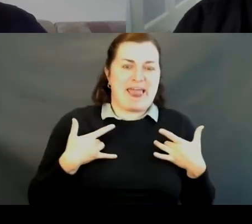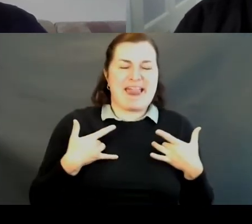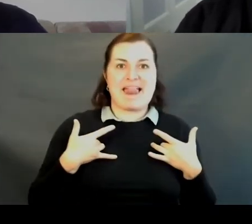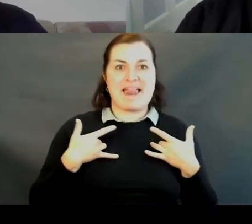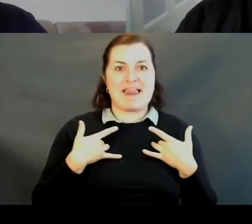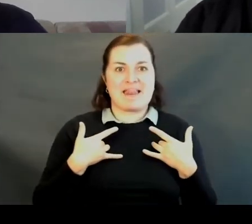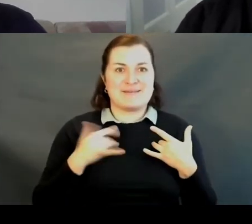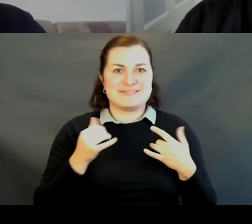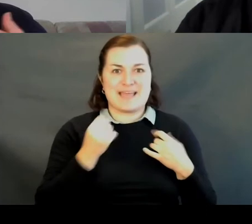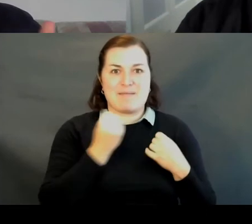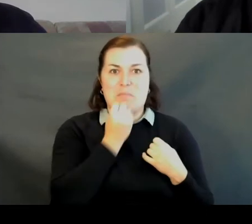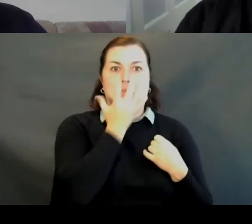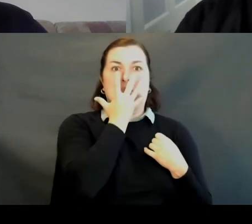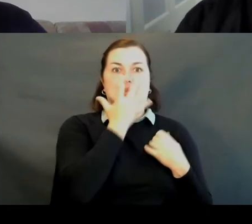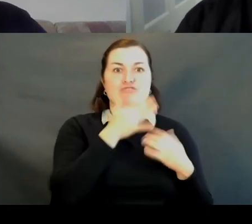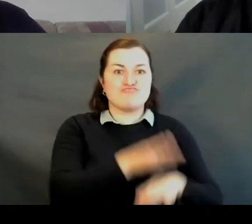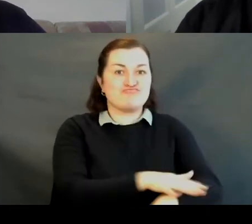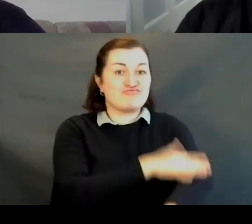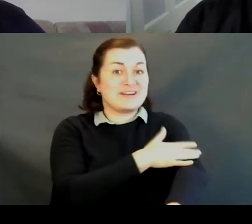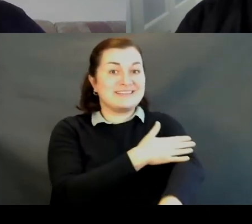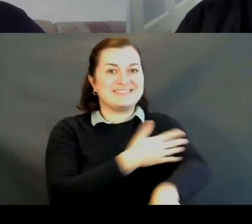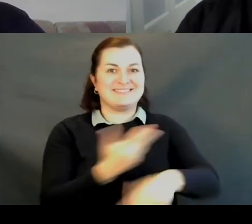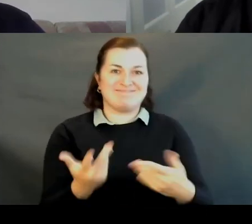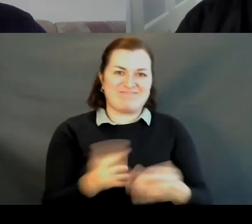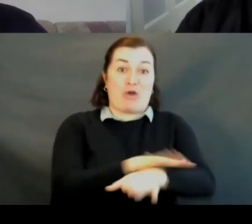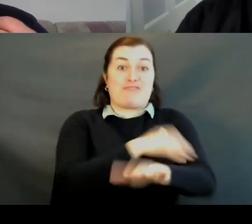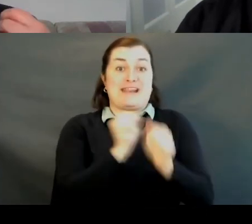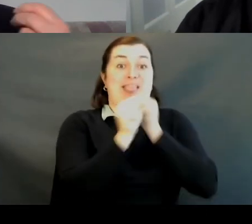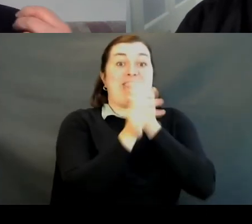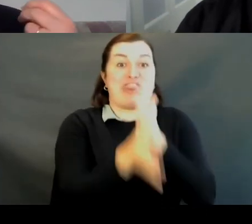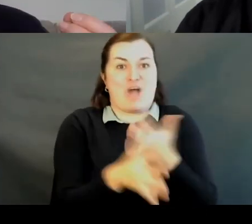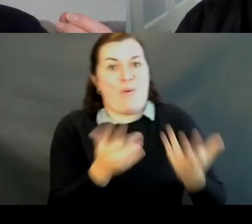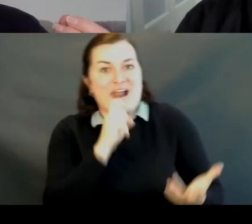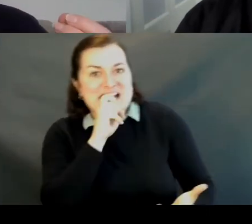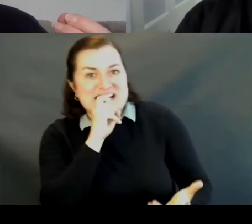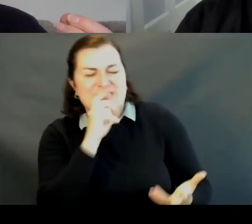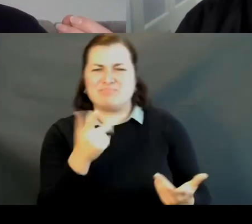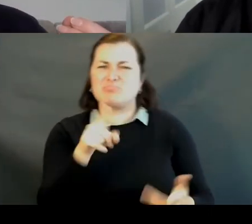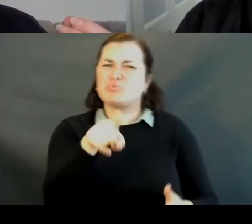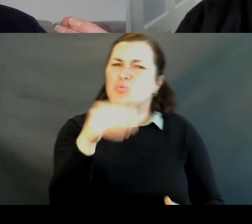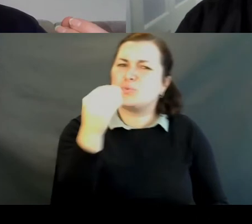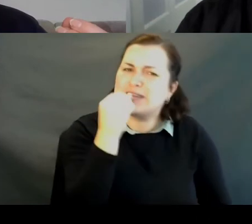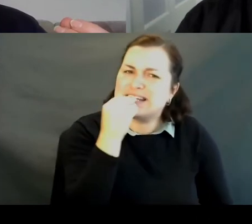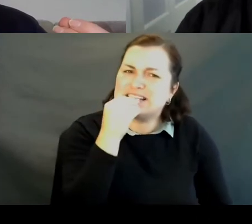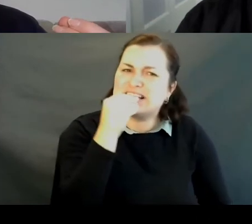go green. You can be green with envy, but you can be green with sickness. Would you eat a green raspberry?